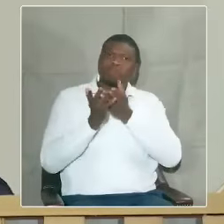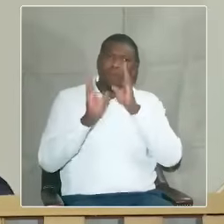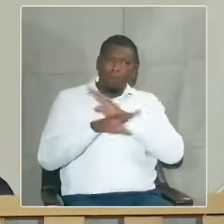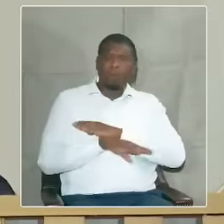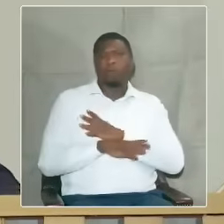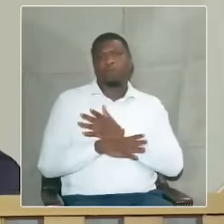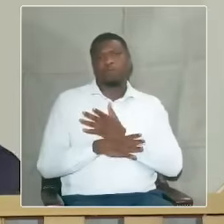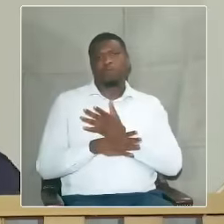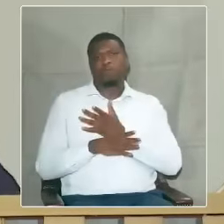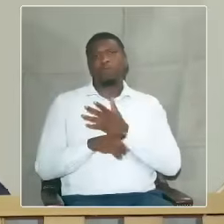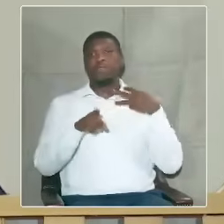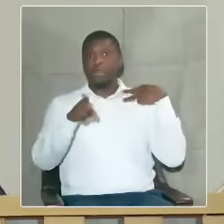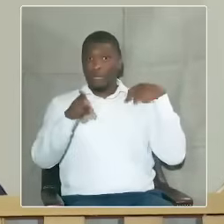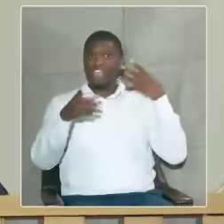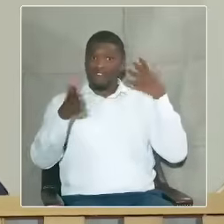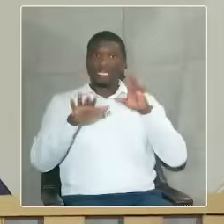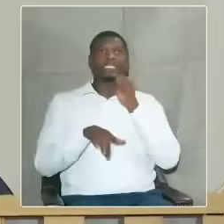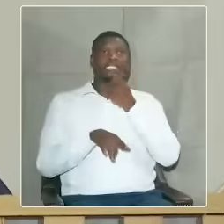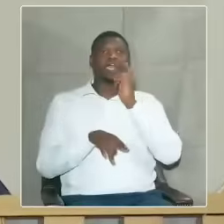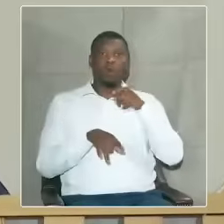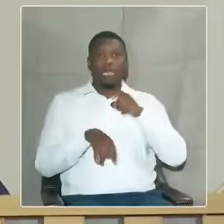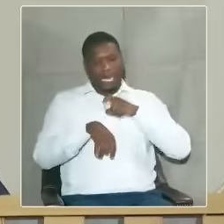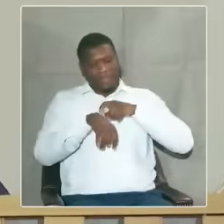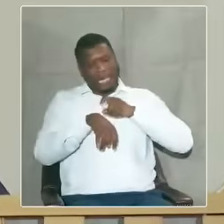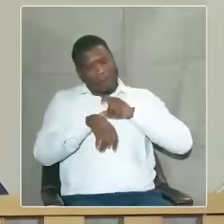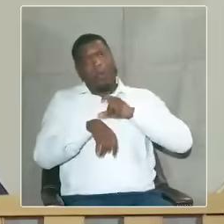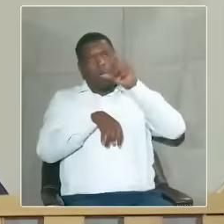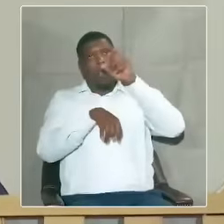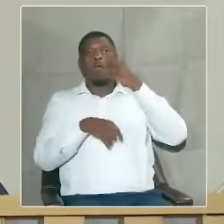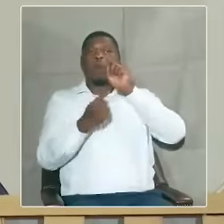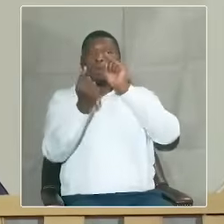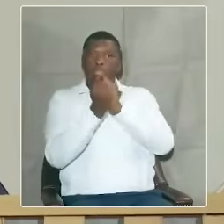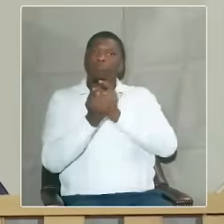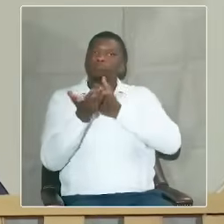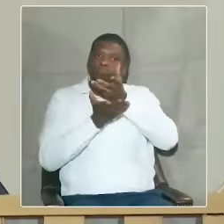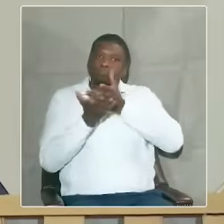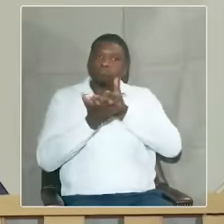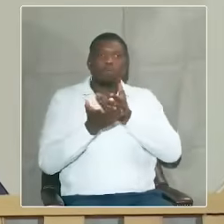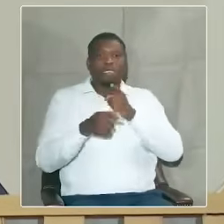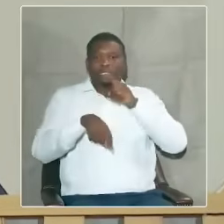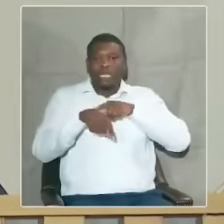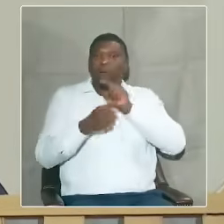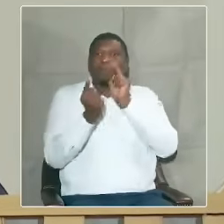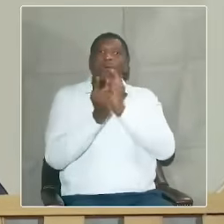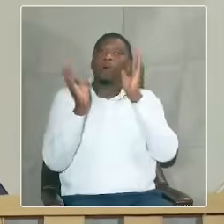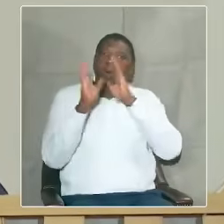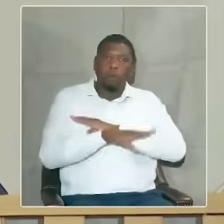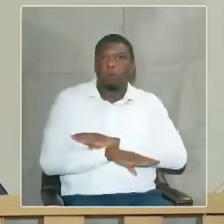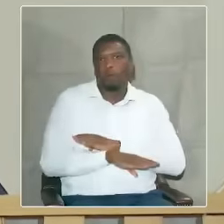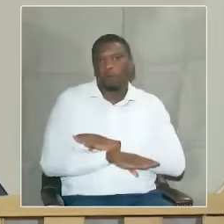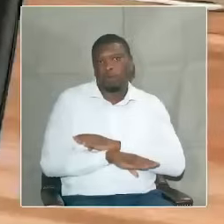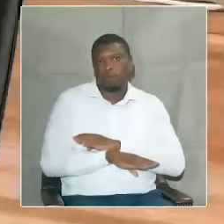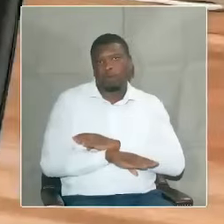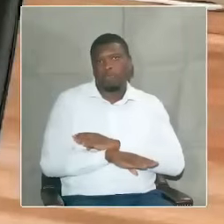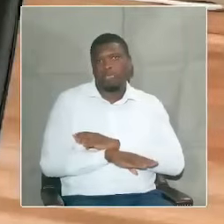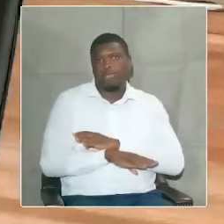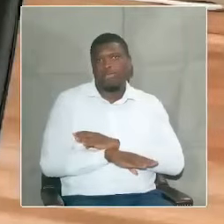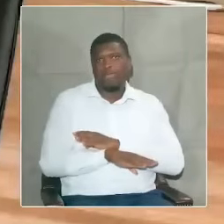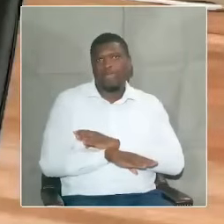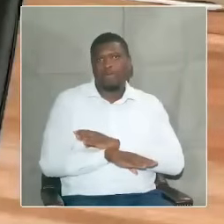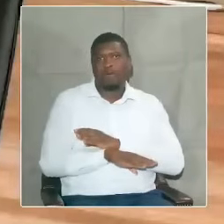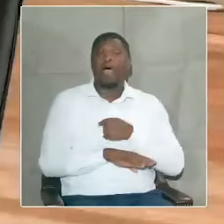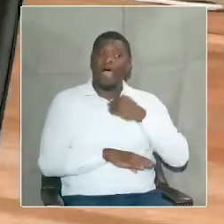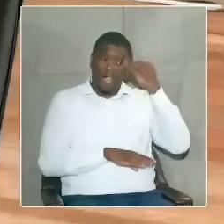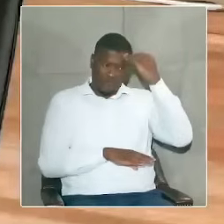he will make time that we discuss this matter. But that time didn't come, even though I know I met him on